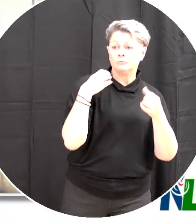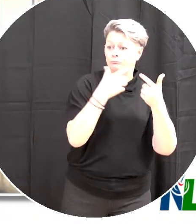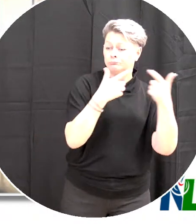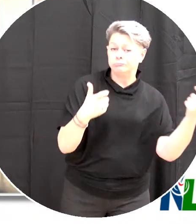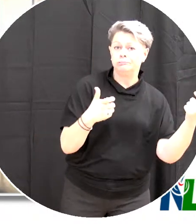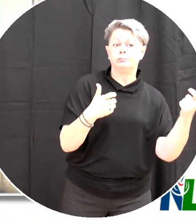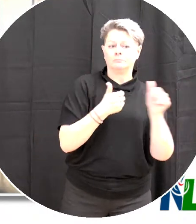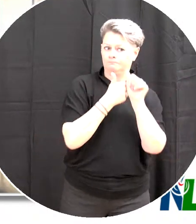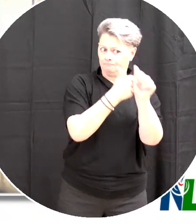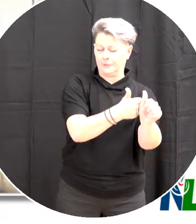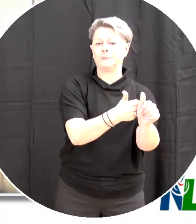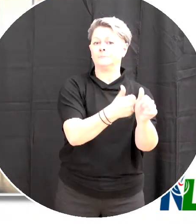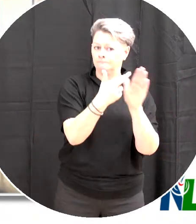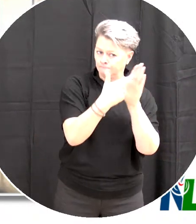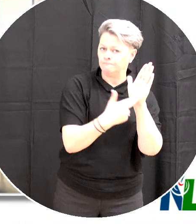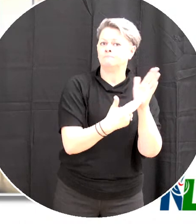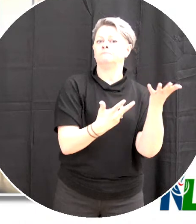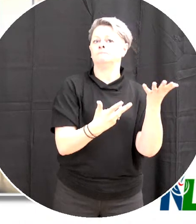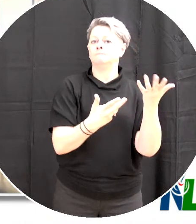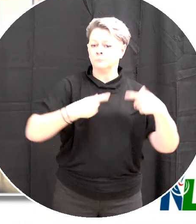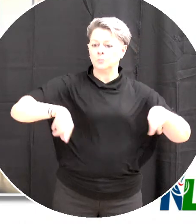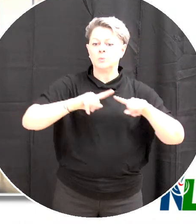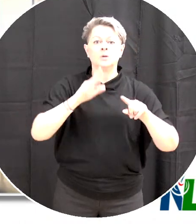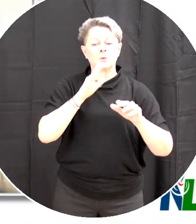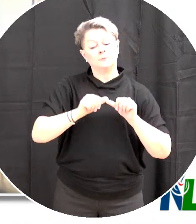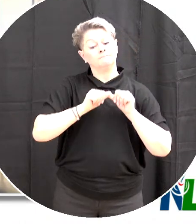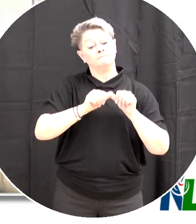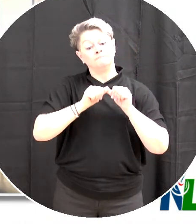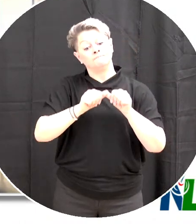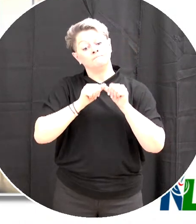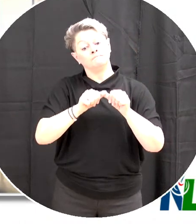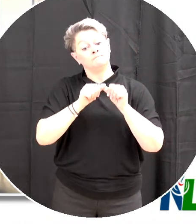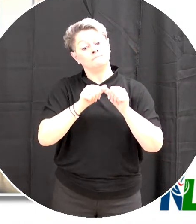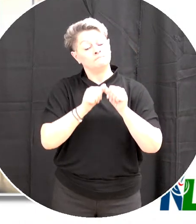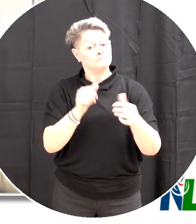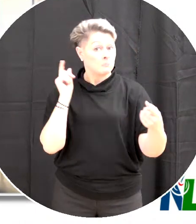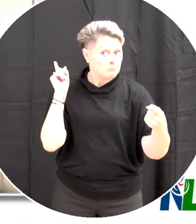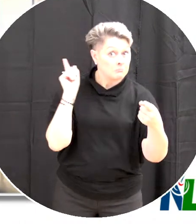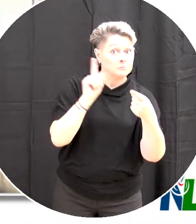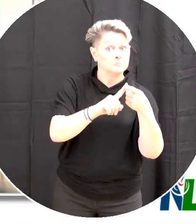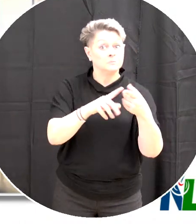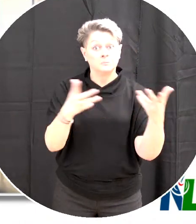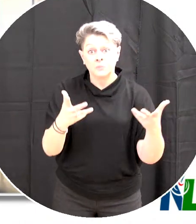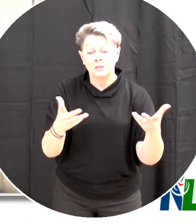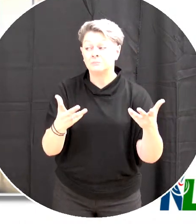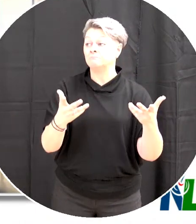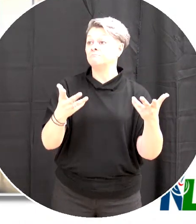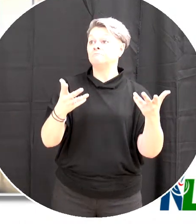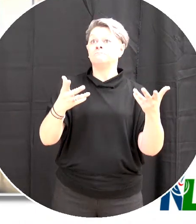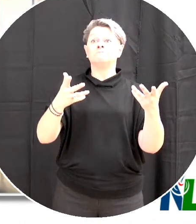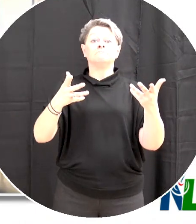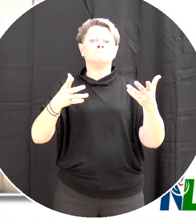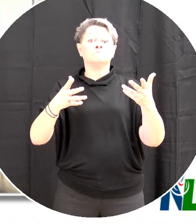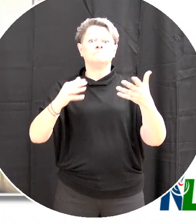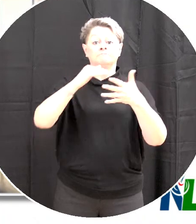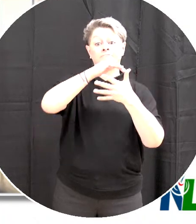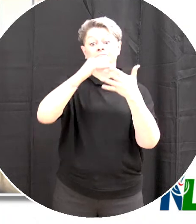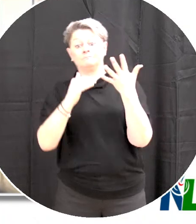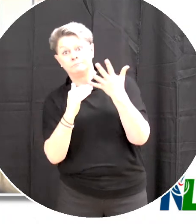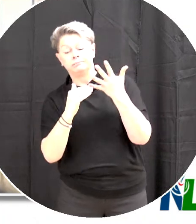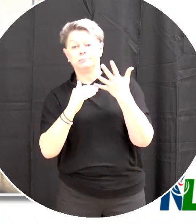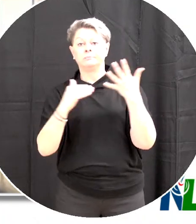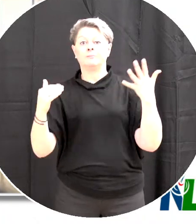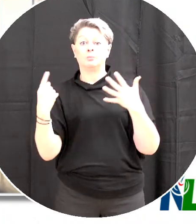will maintain this posture until such time as things would relax. But there